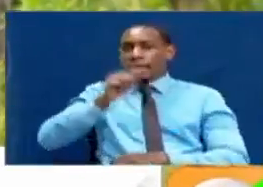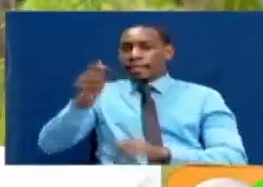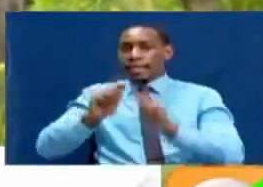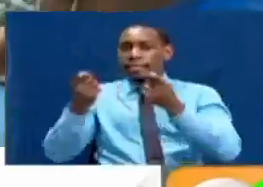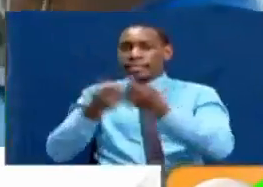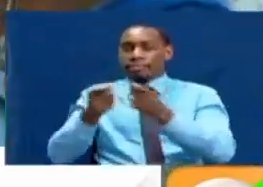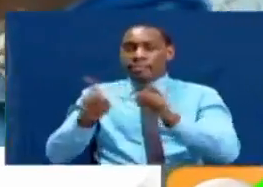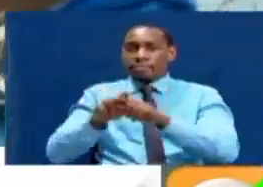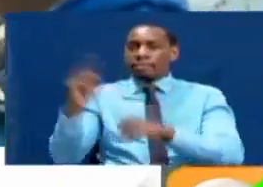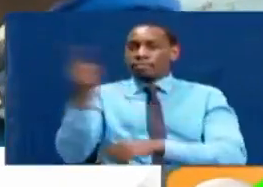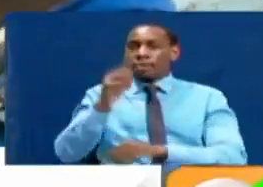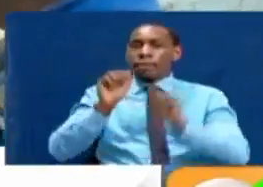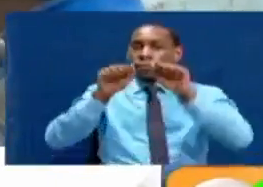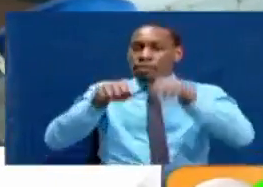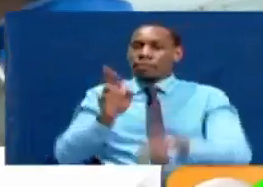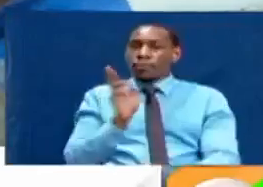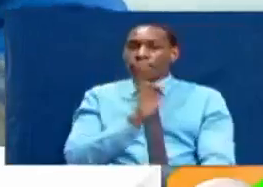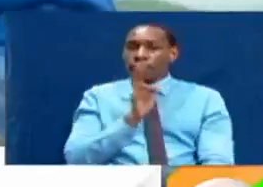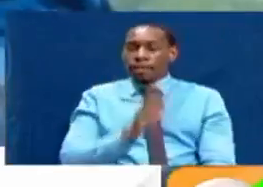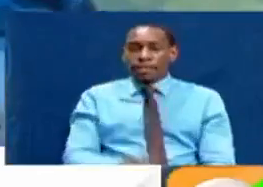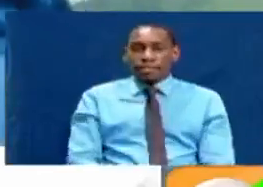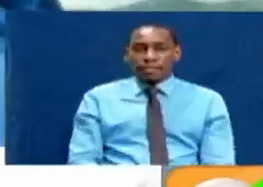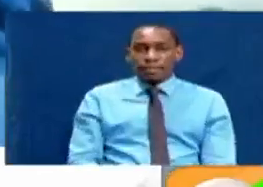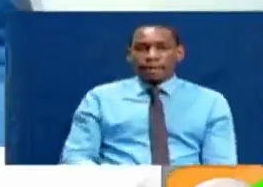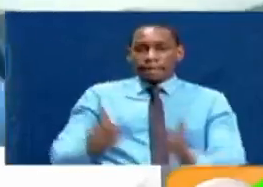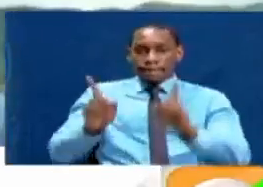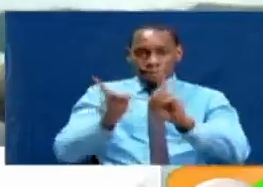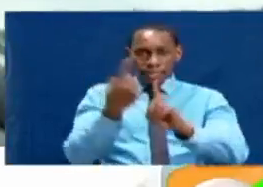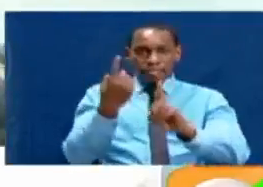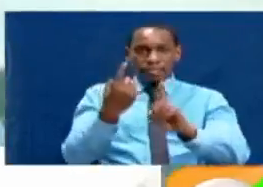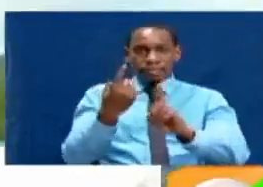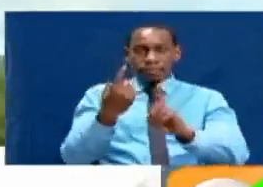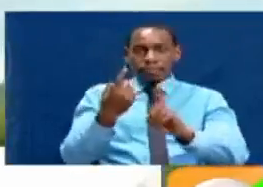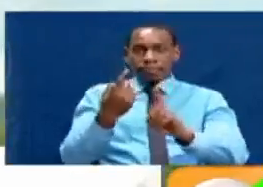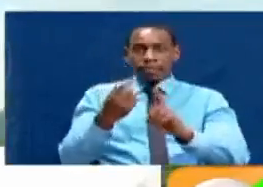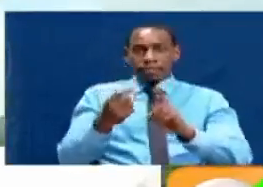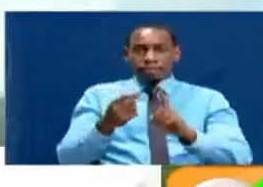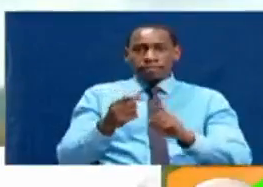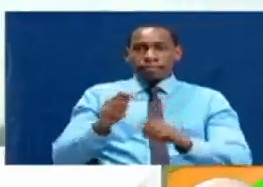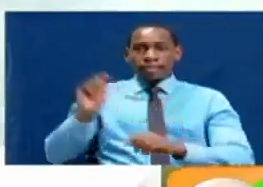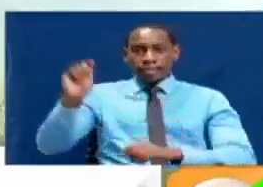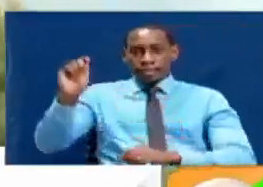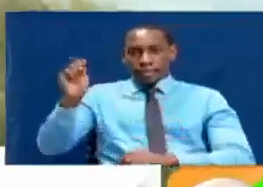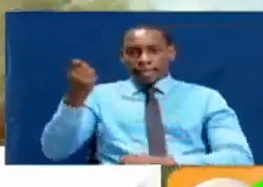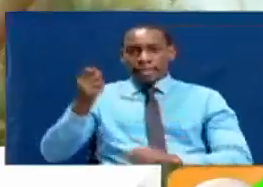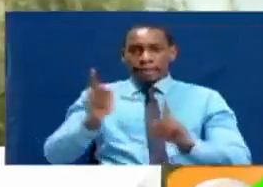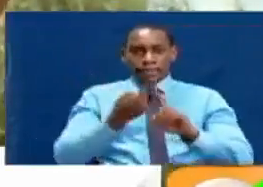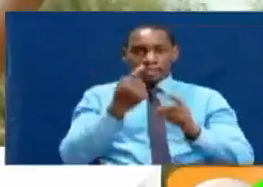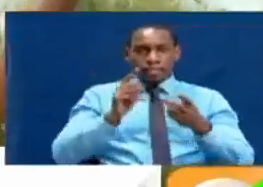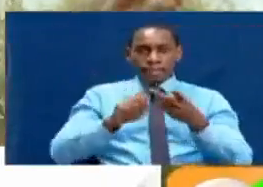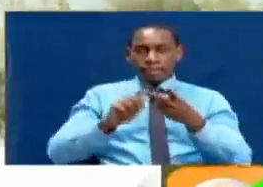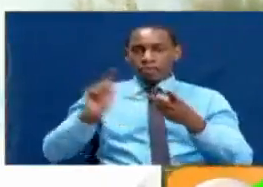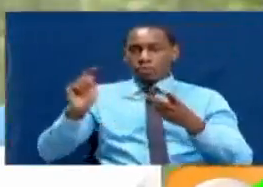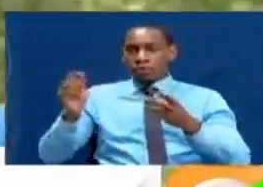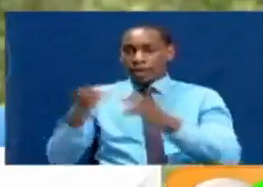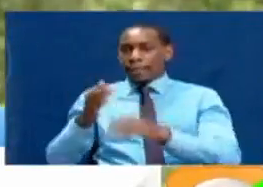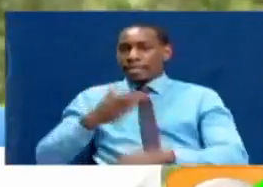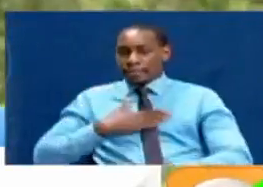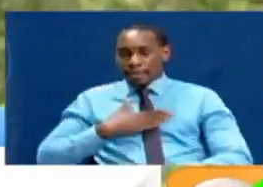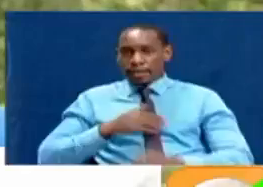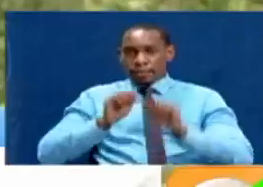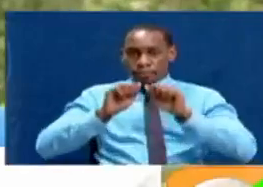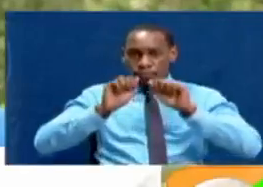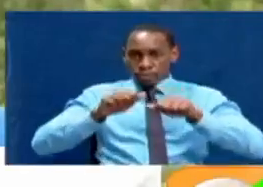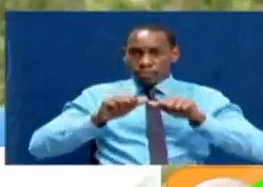also the aircraft. Kitu ya kwanza naweka inji yangu ya Kenya mbele. Ya pili ni kampuni yangu